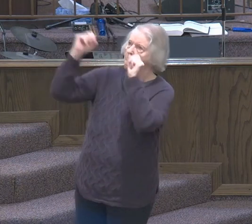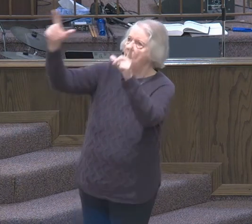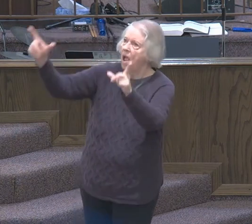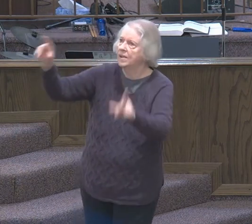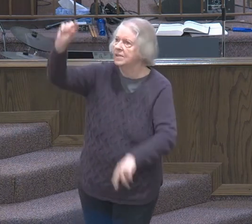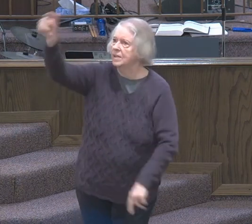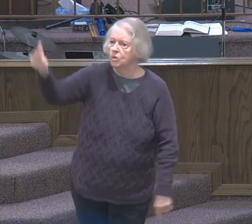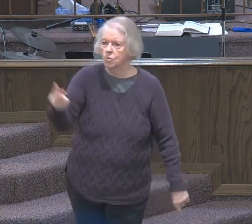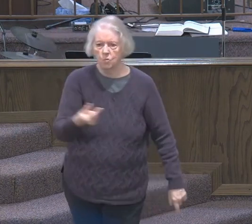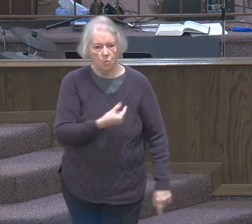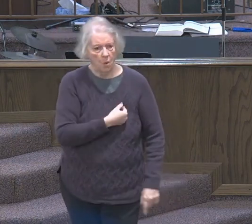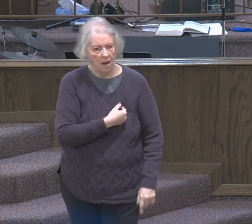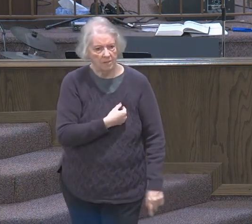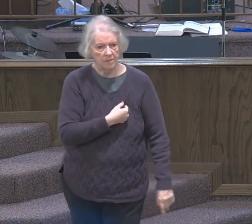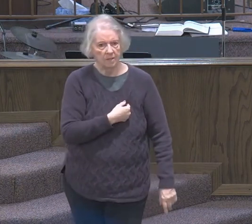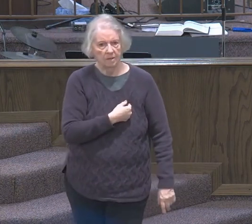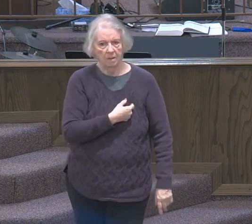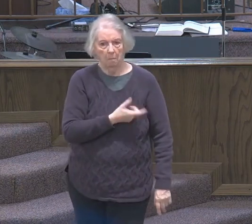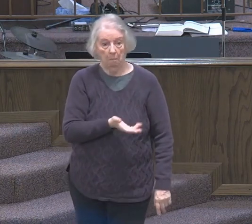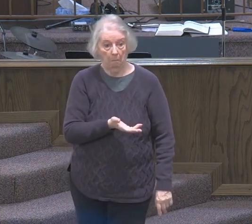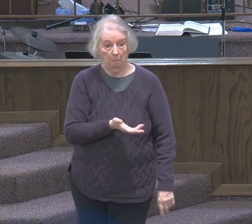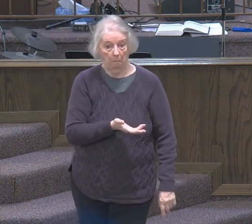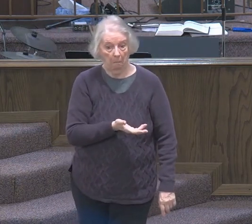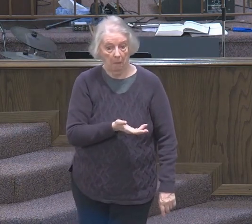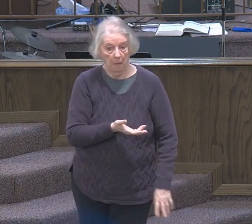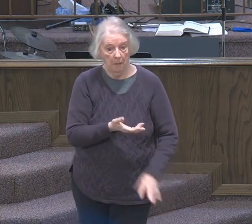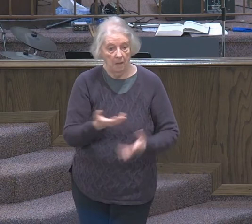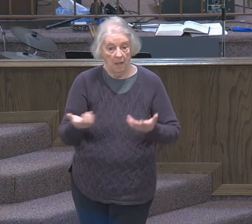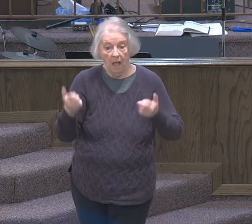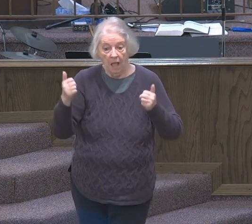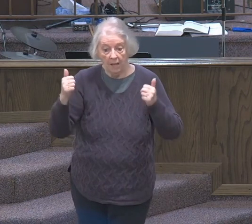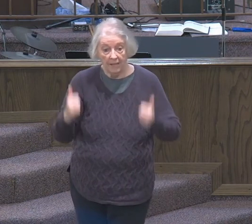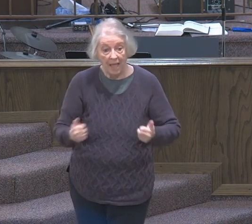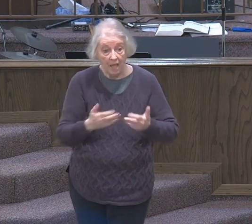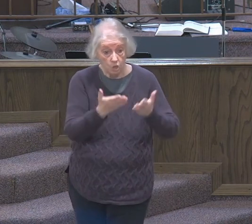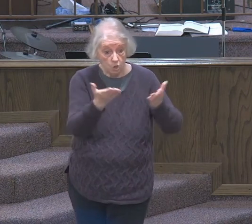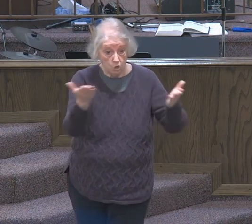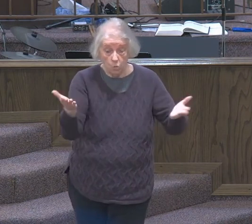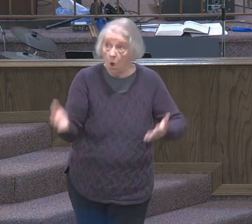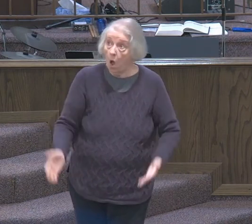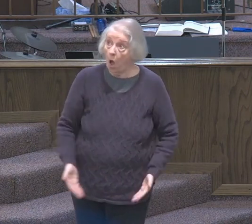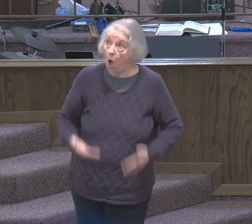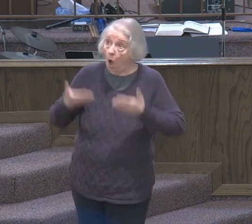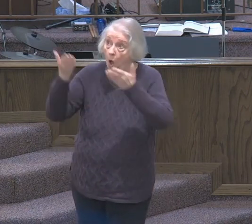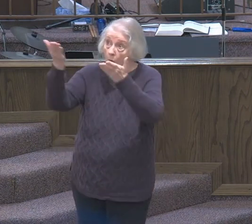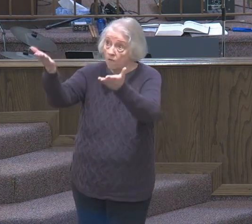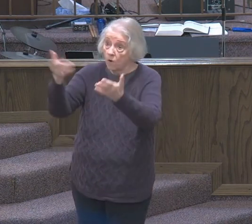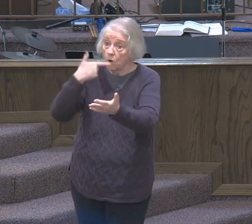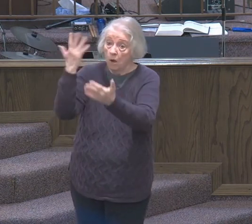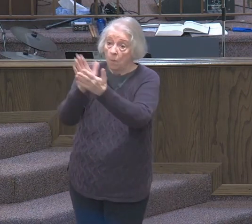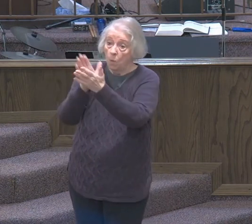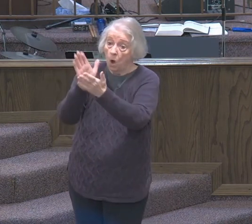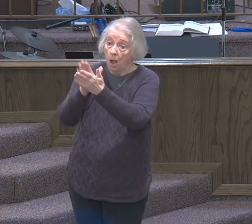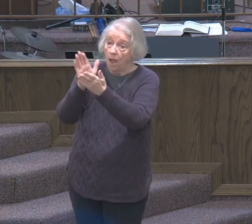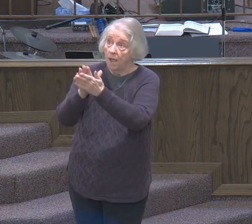At this point, nothing. Can you worship? Can you offer praise before the battle?